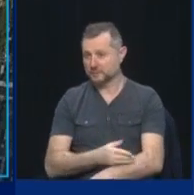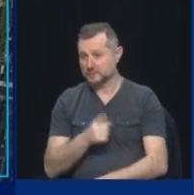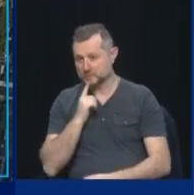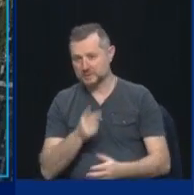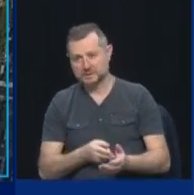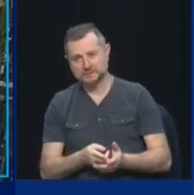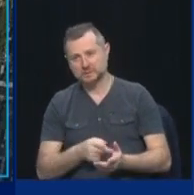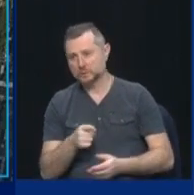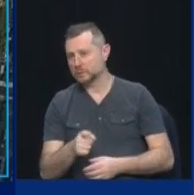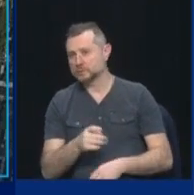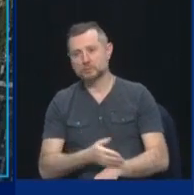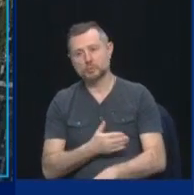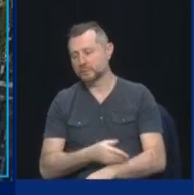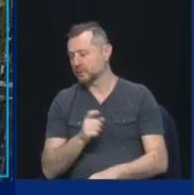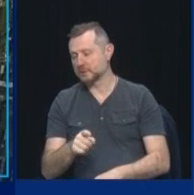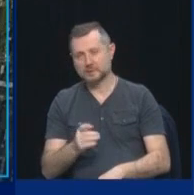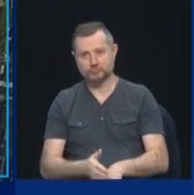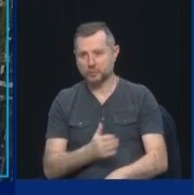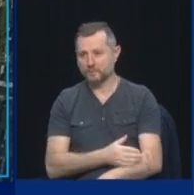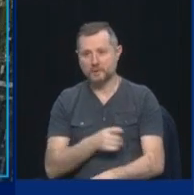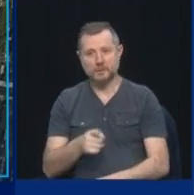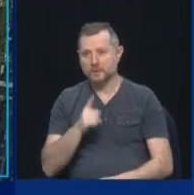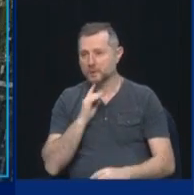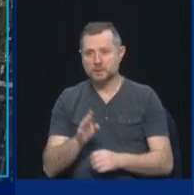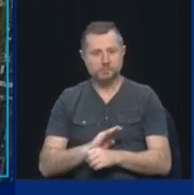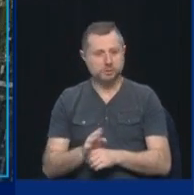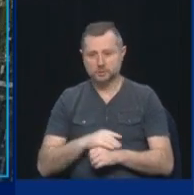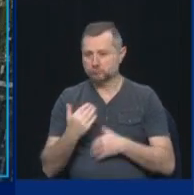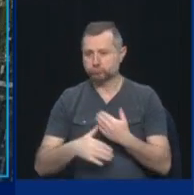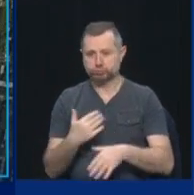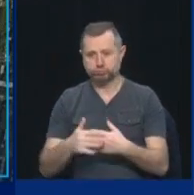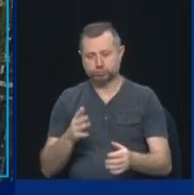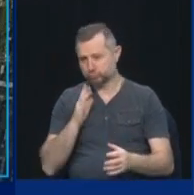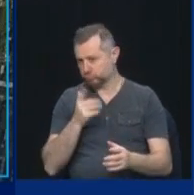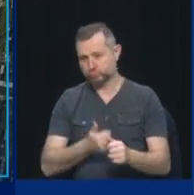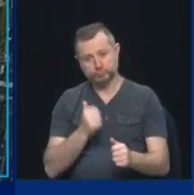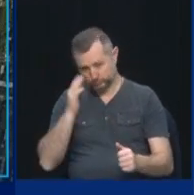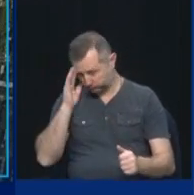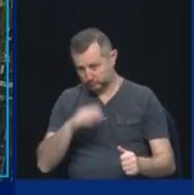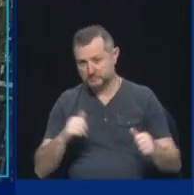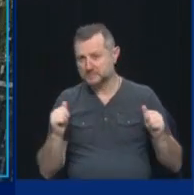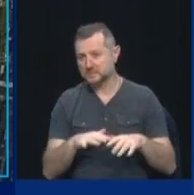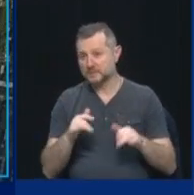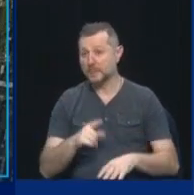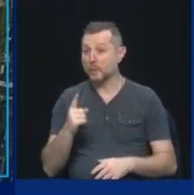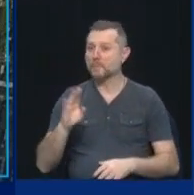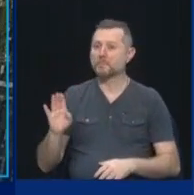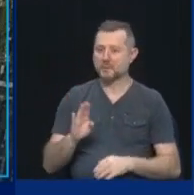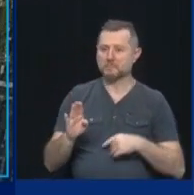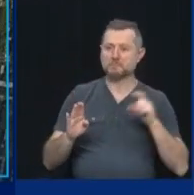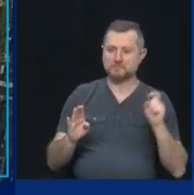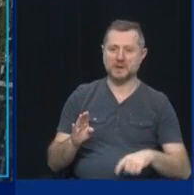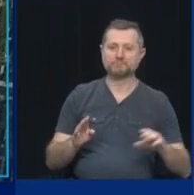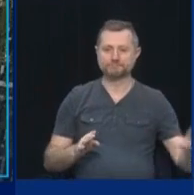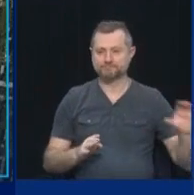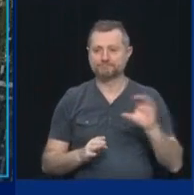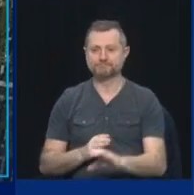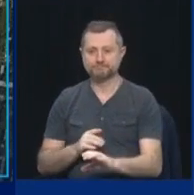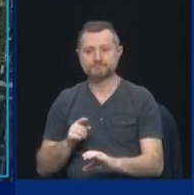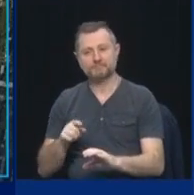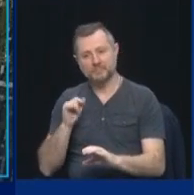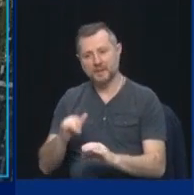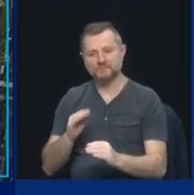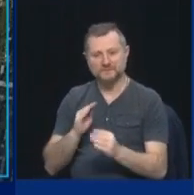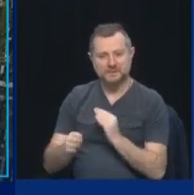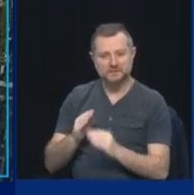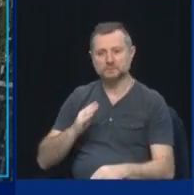improvement anyway because it was so busy and so outdated. But $1 billion of improvements to allow